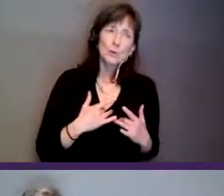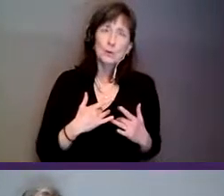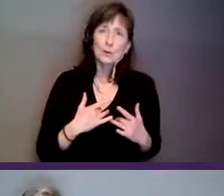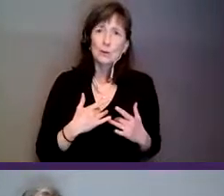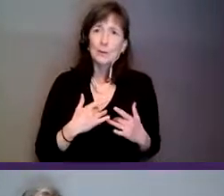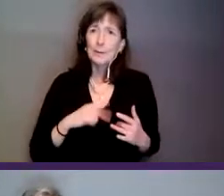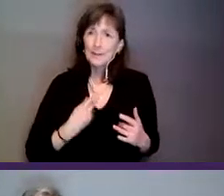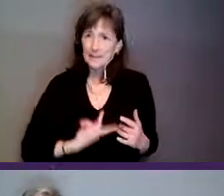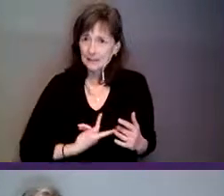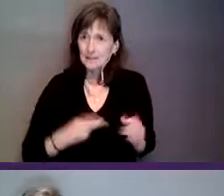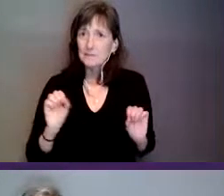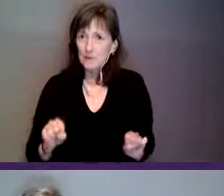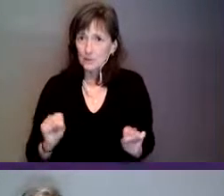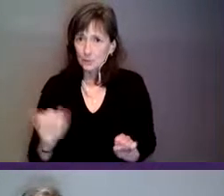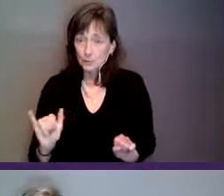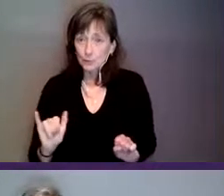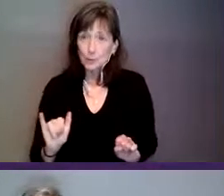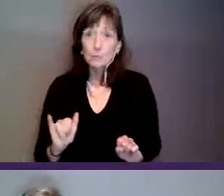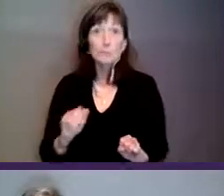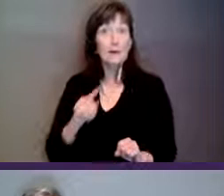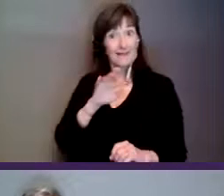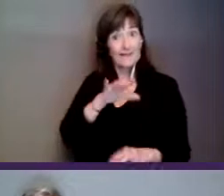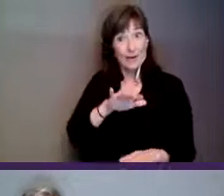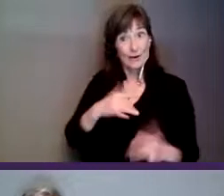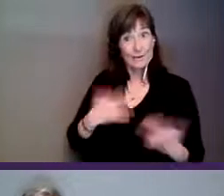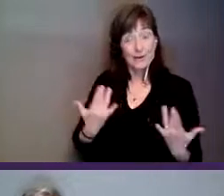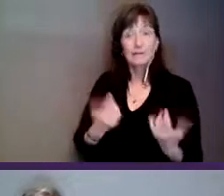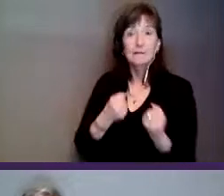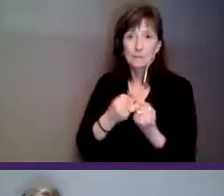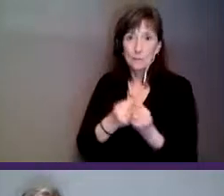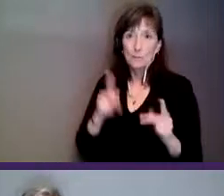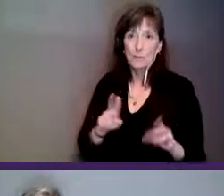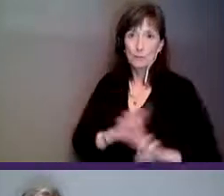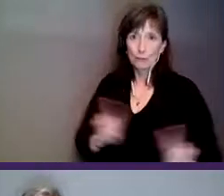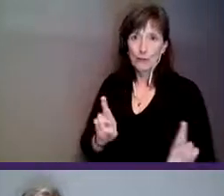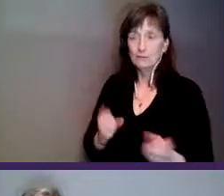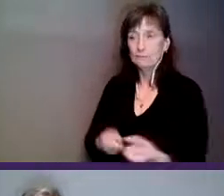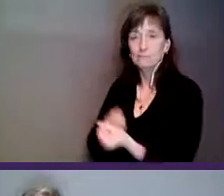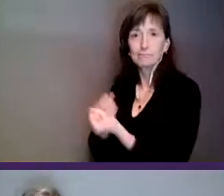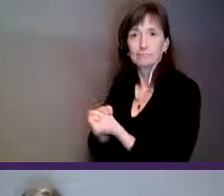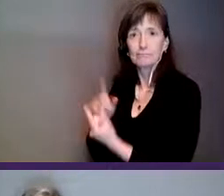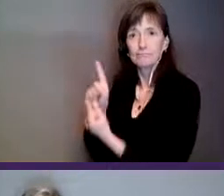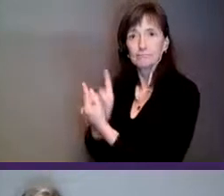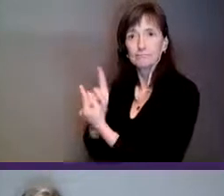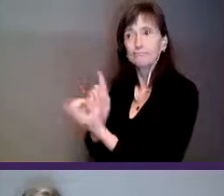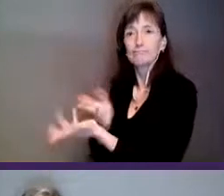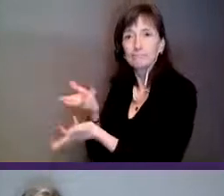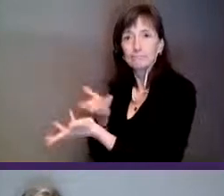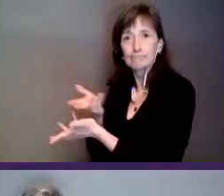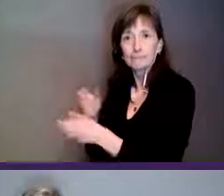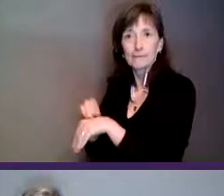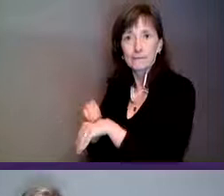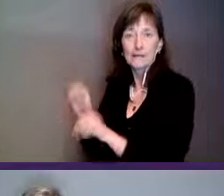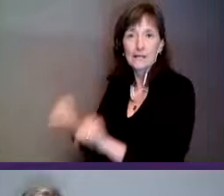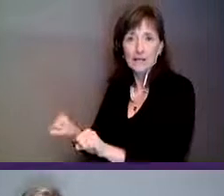have a list of other support people that you can get in touch with. Yeah. Then you listen to the podcast with all of your members and leave time